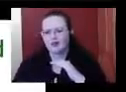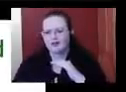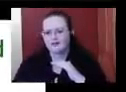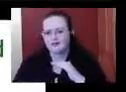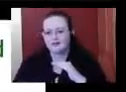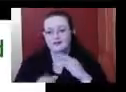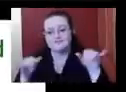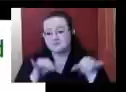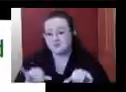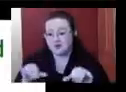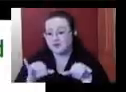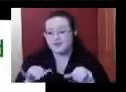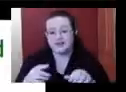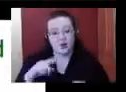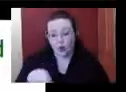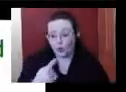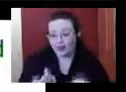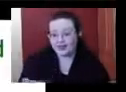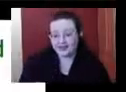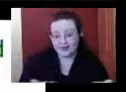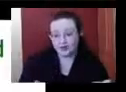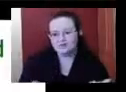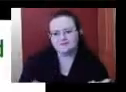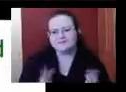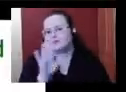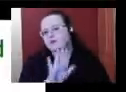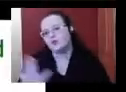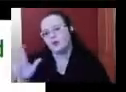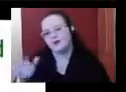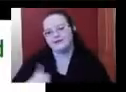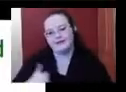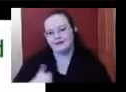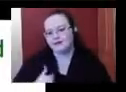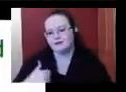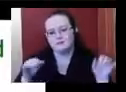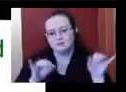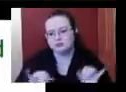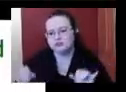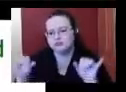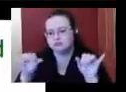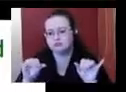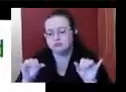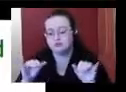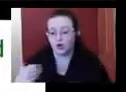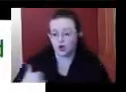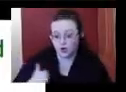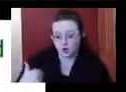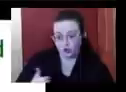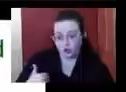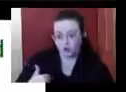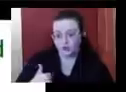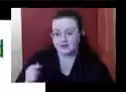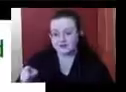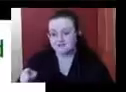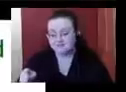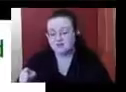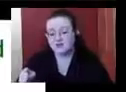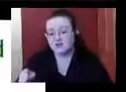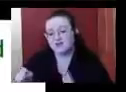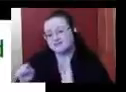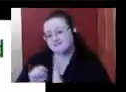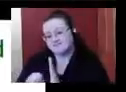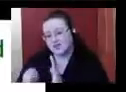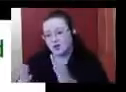not only here in Halton, but across Canada. Youth may be particularly vulnerable to negative effects of